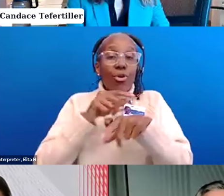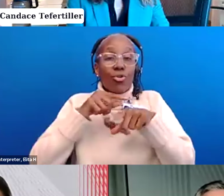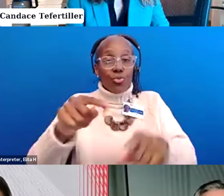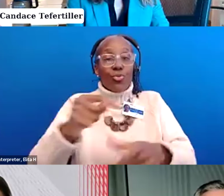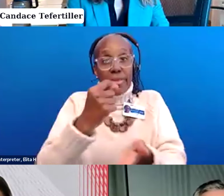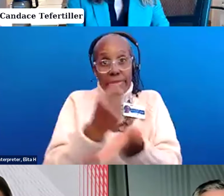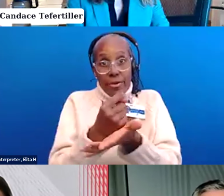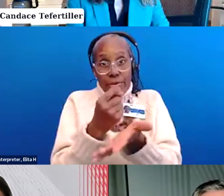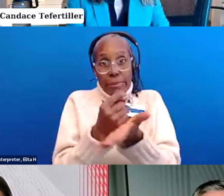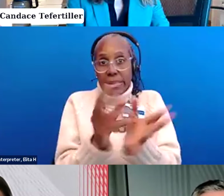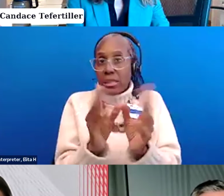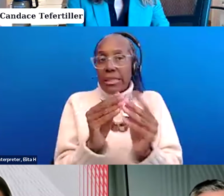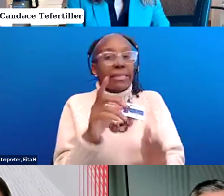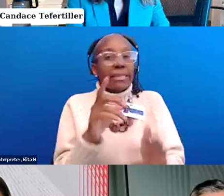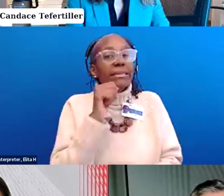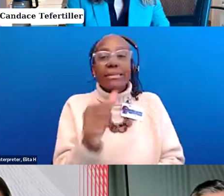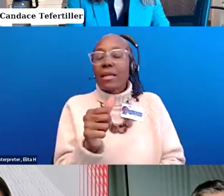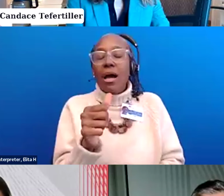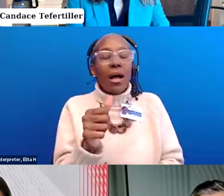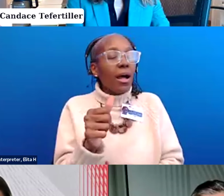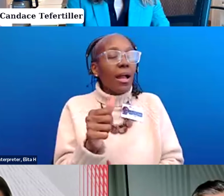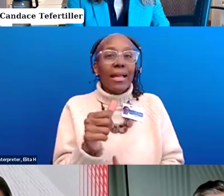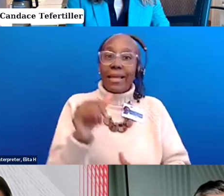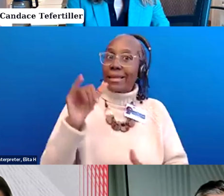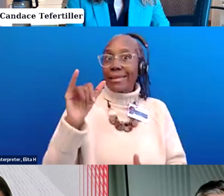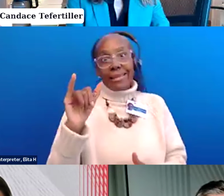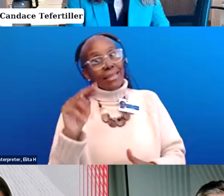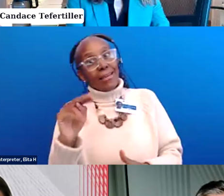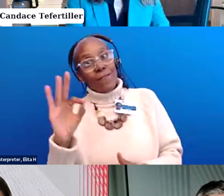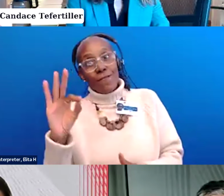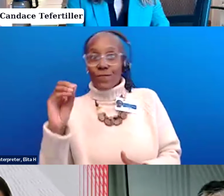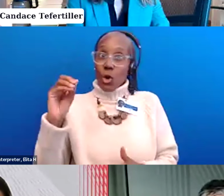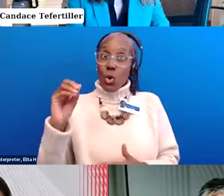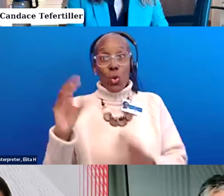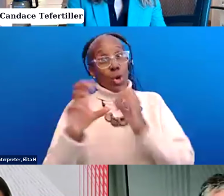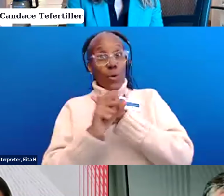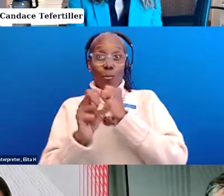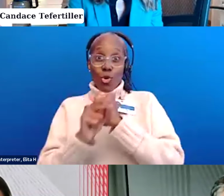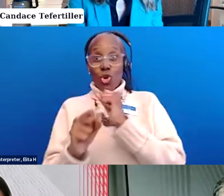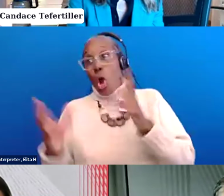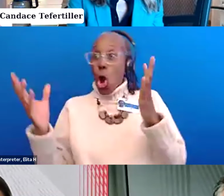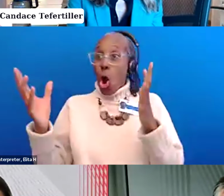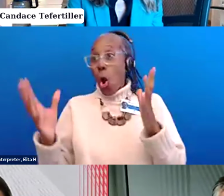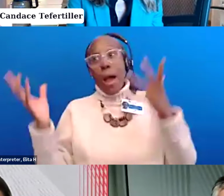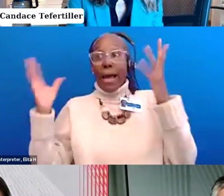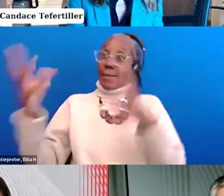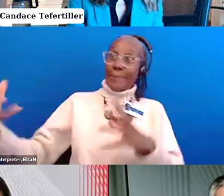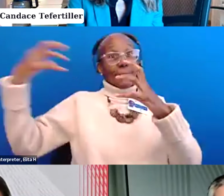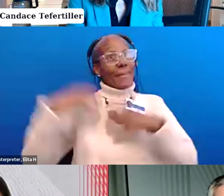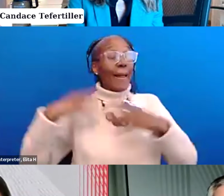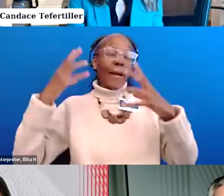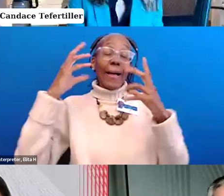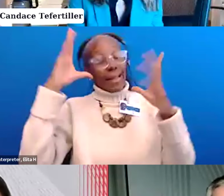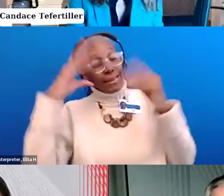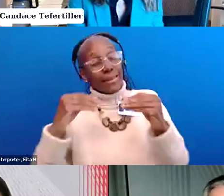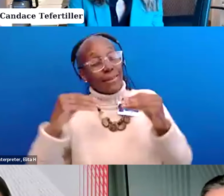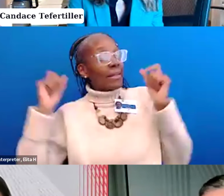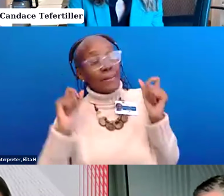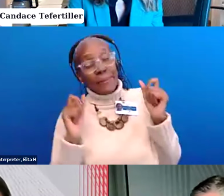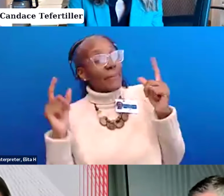therapy sessions. This is not the infomercial you see on late night TV where you can just fall asleep with a stimulator and wake up with